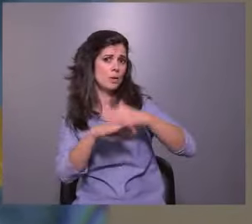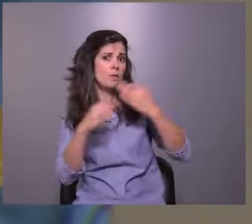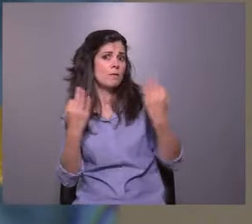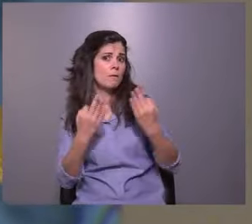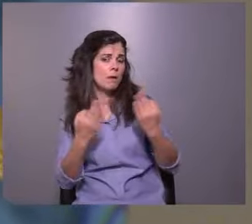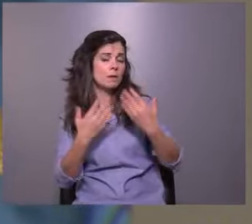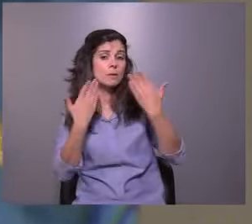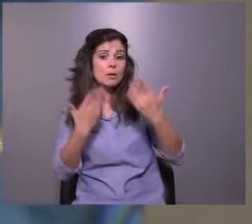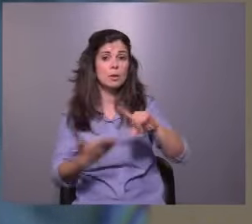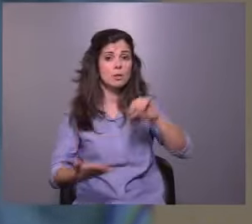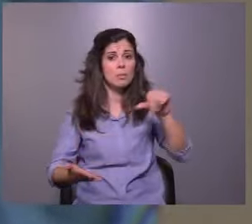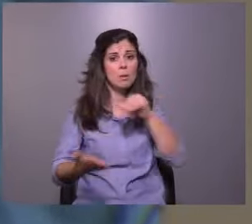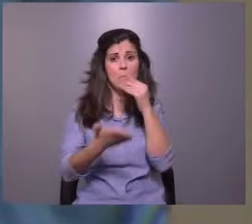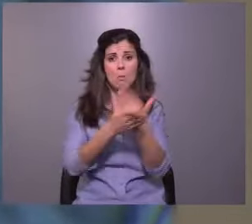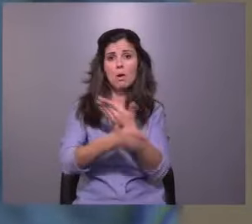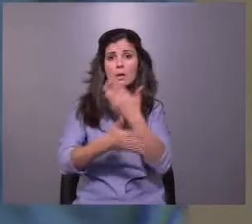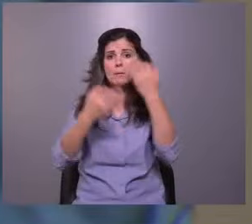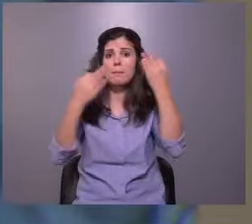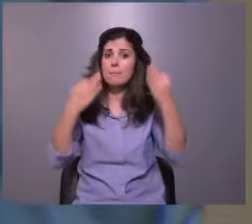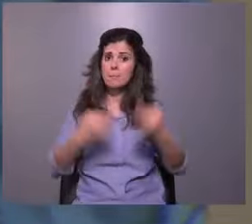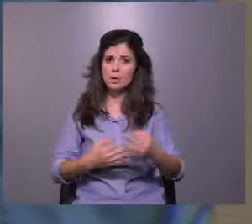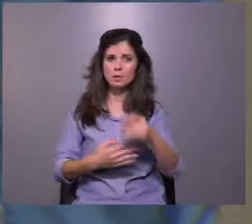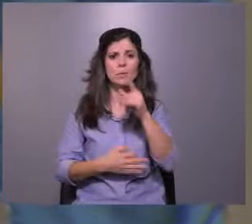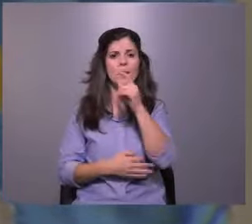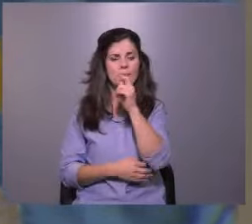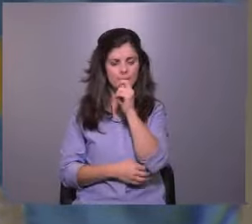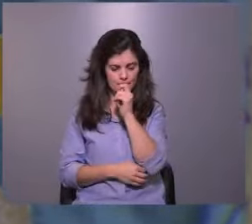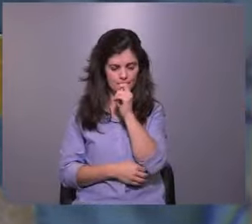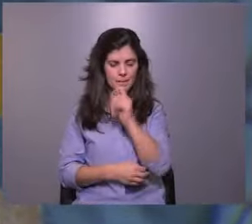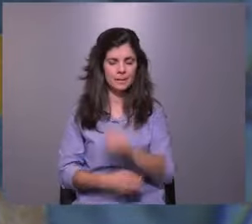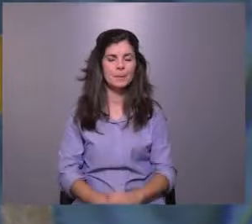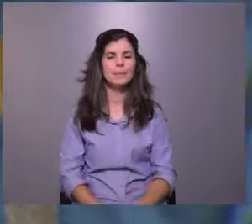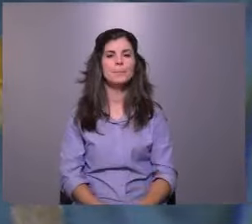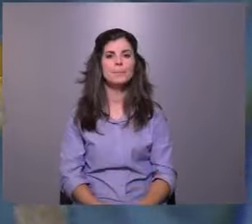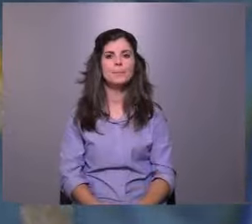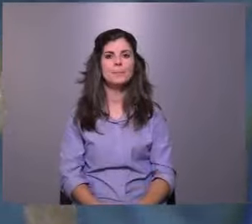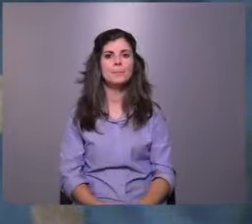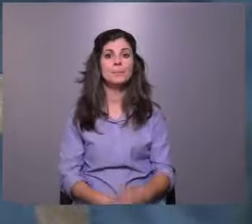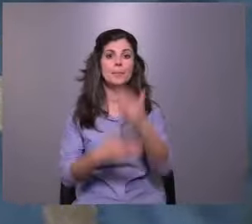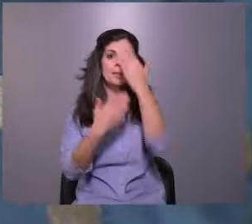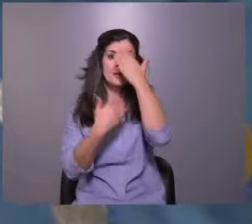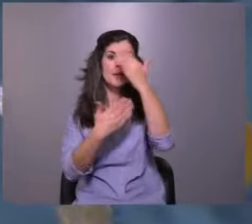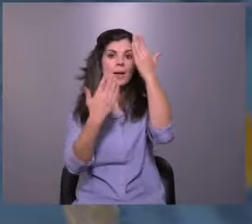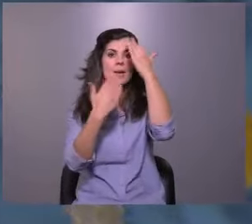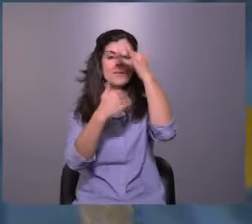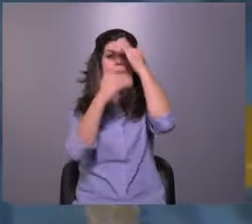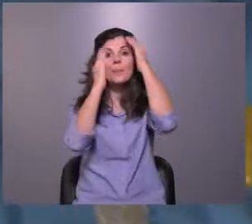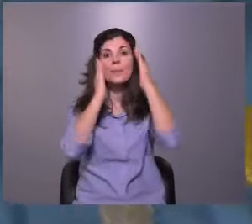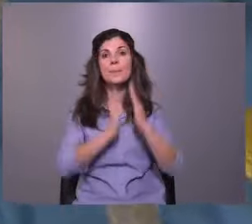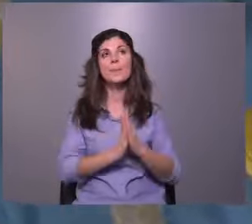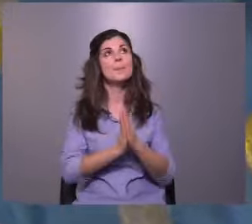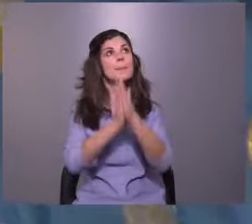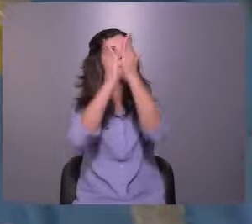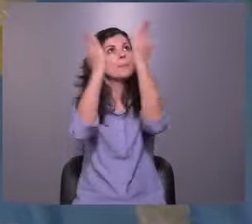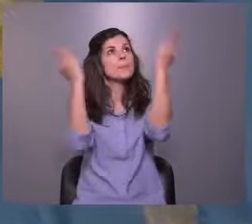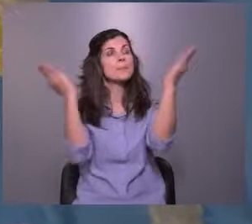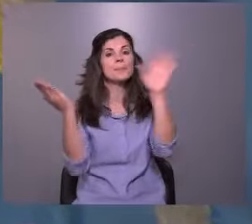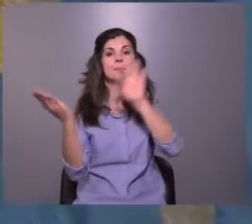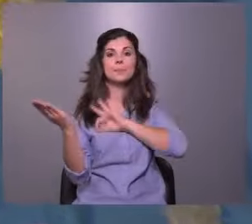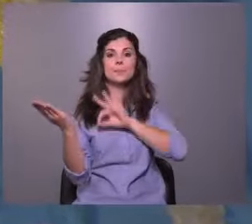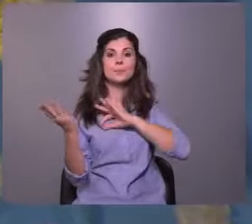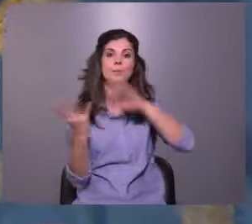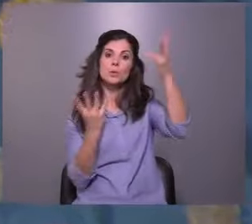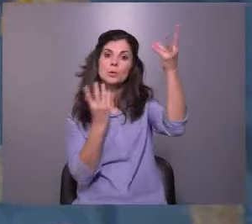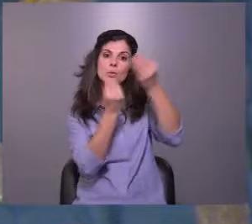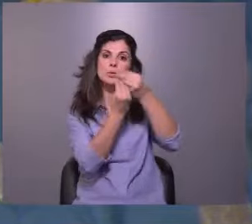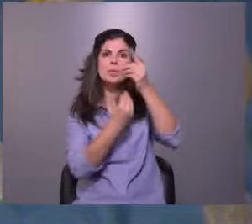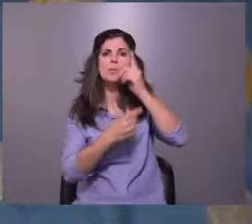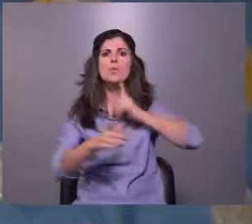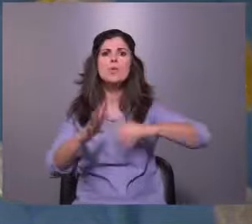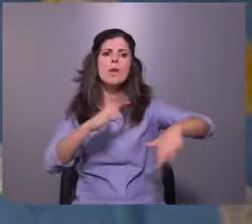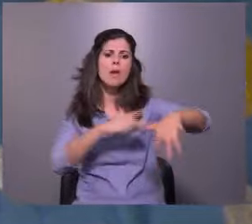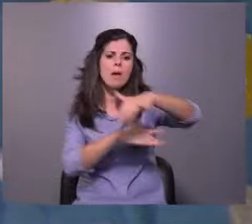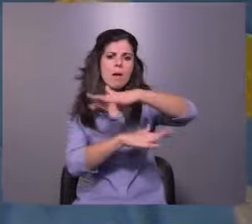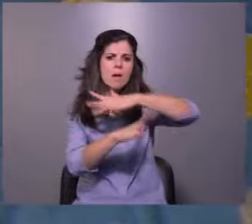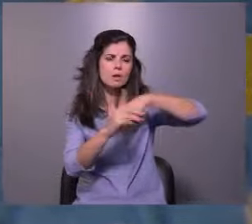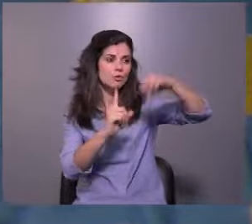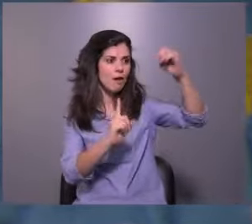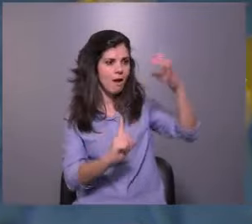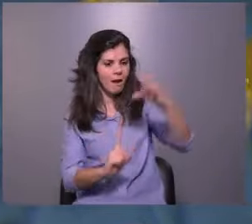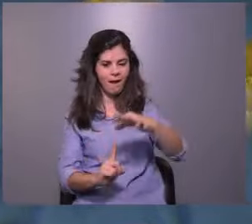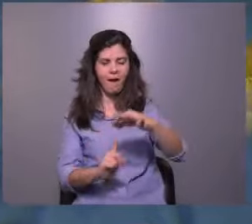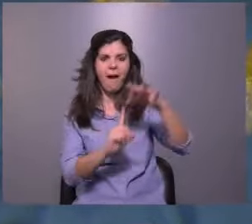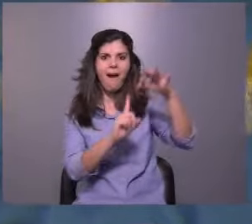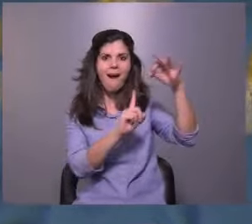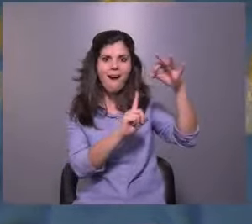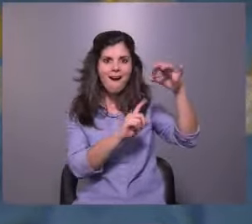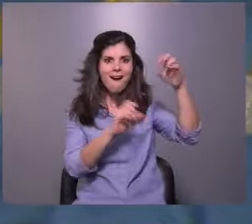Hail Mary, full of grace, the Lord is with thee. Blessed art thou among women, and blessed is the fruit of thy womb,